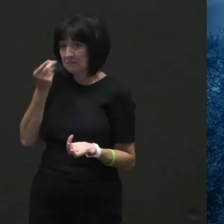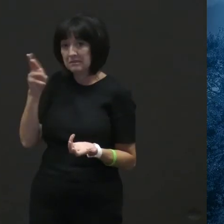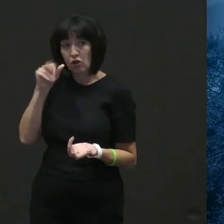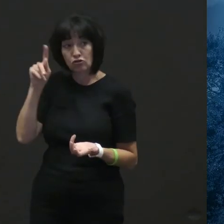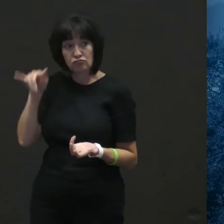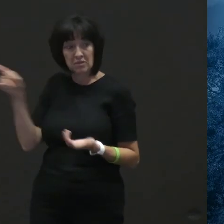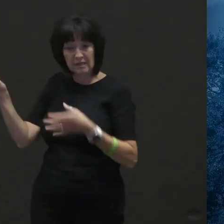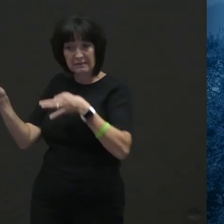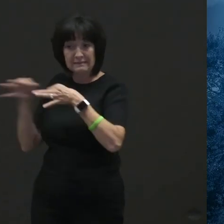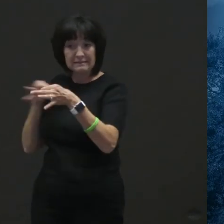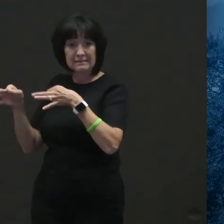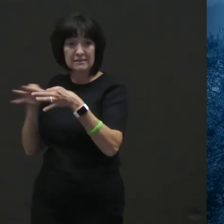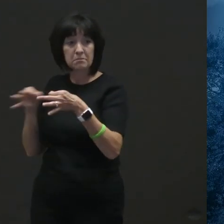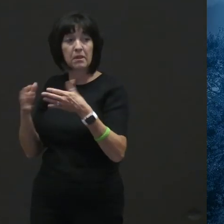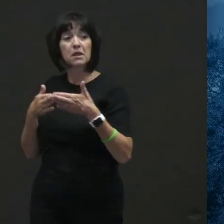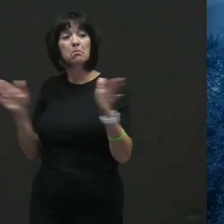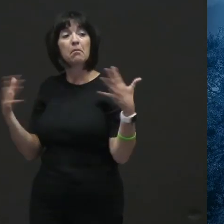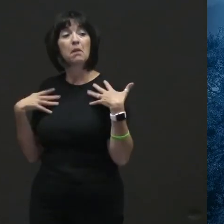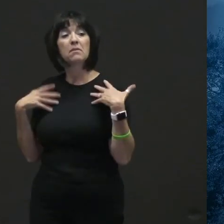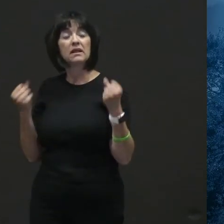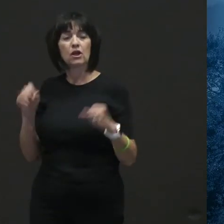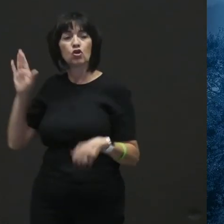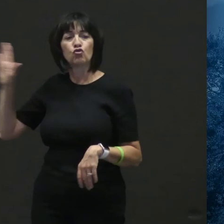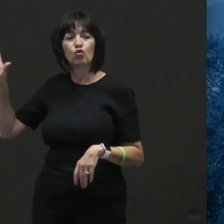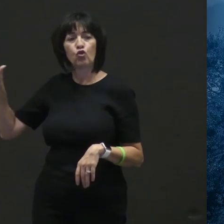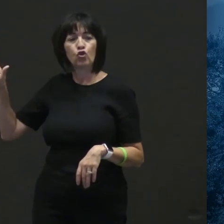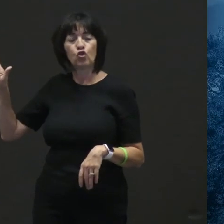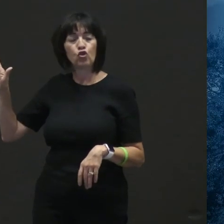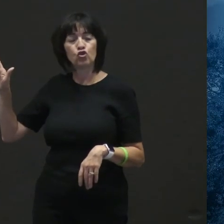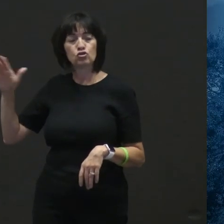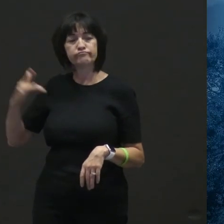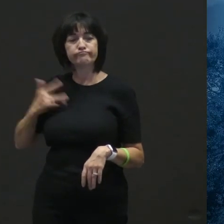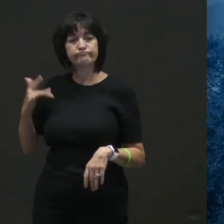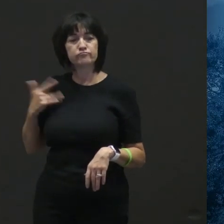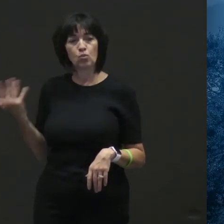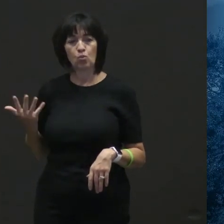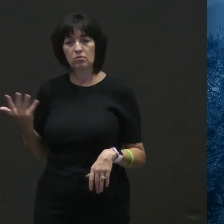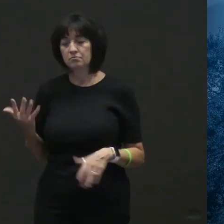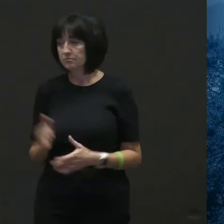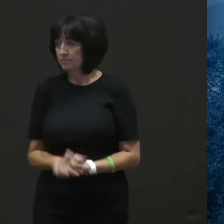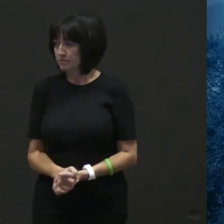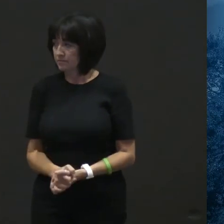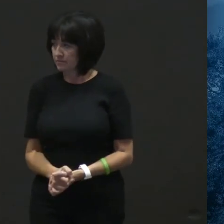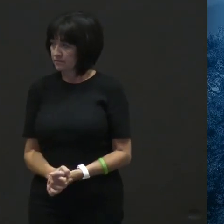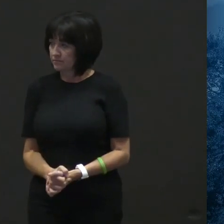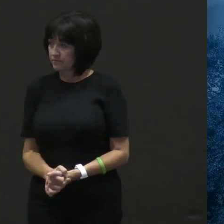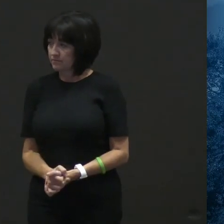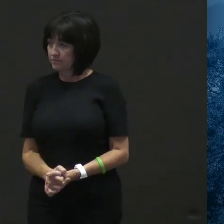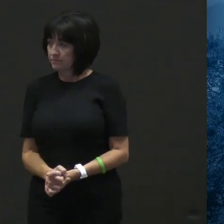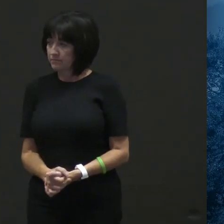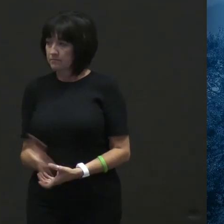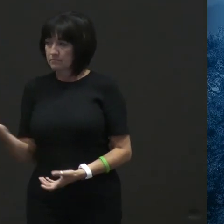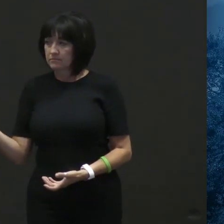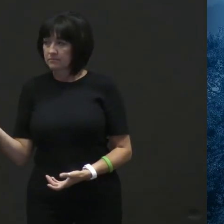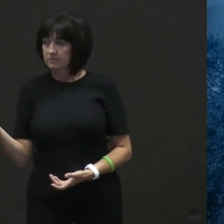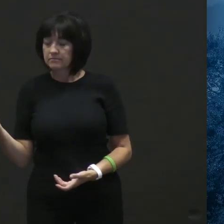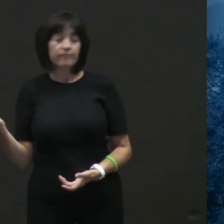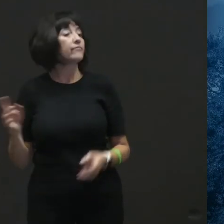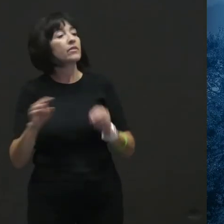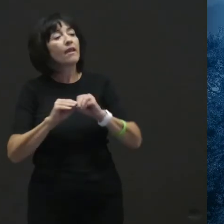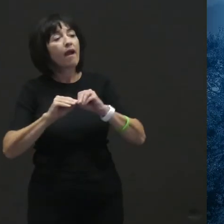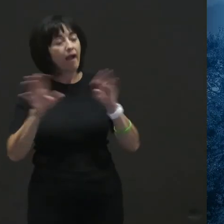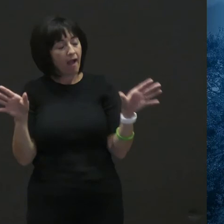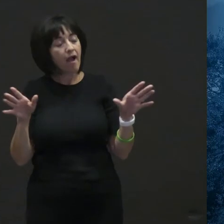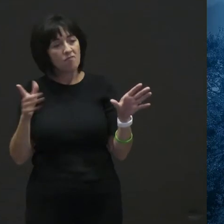health science is on it. Yeah, so, obviously we're huge advocates for youth